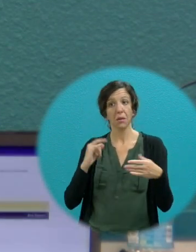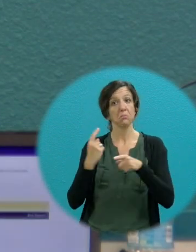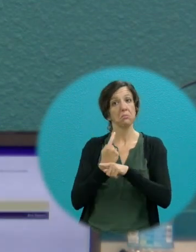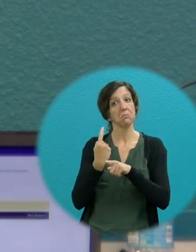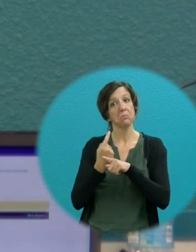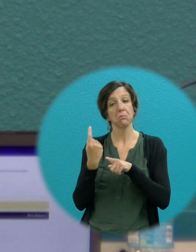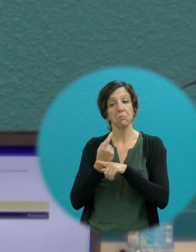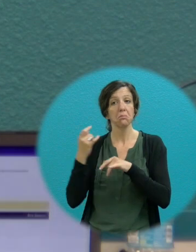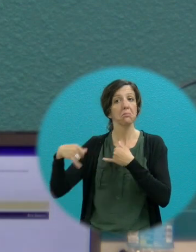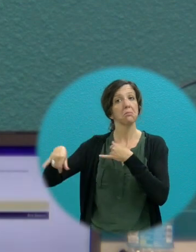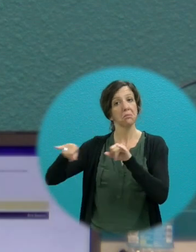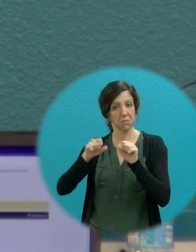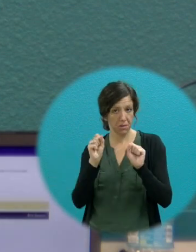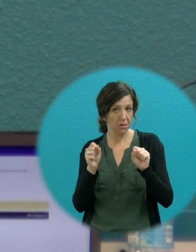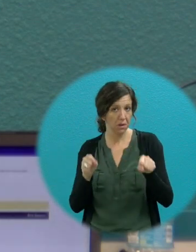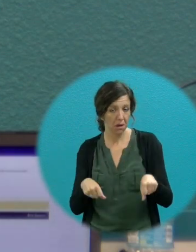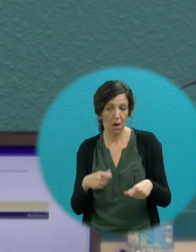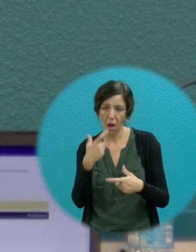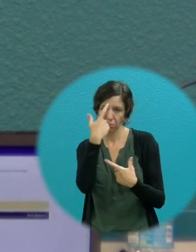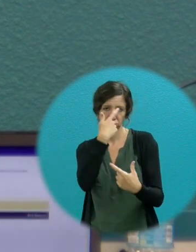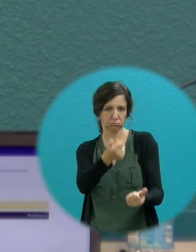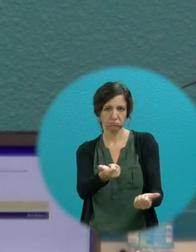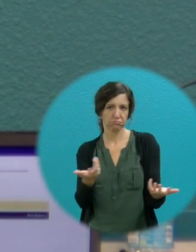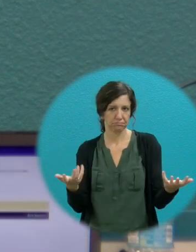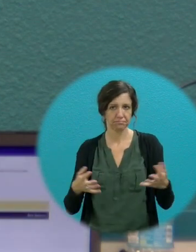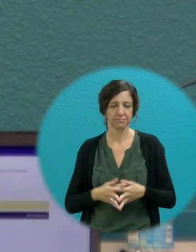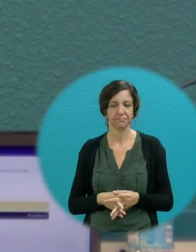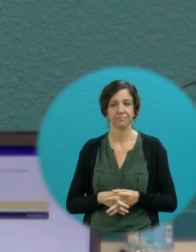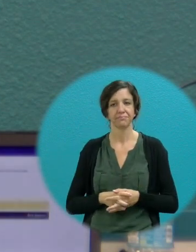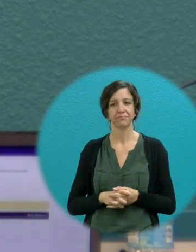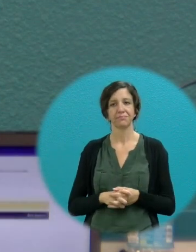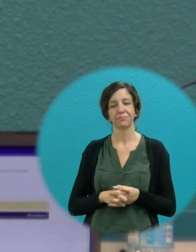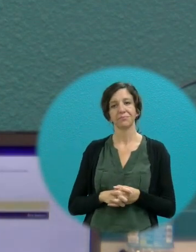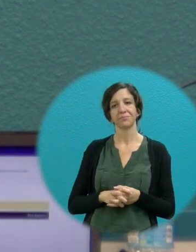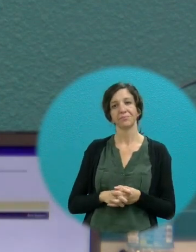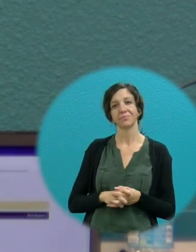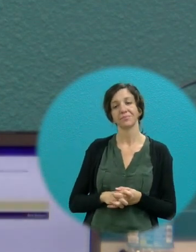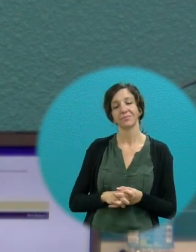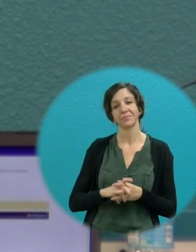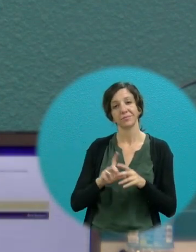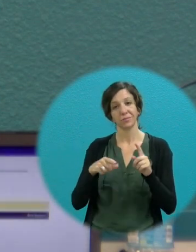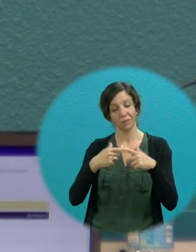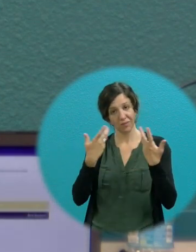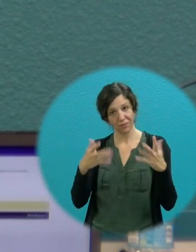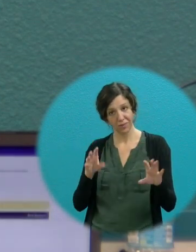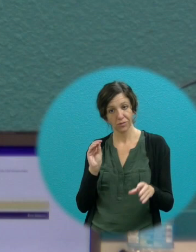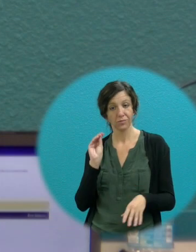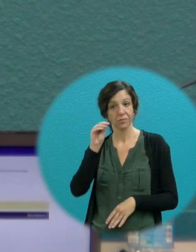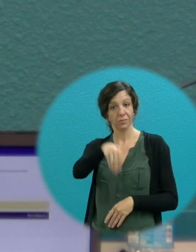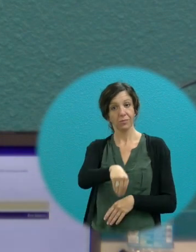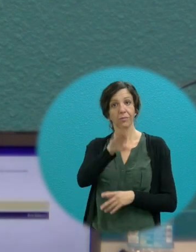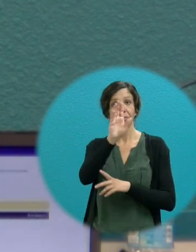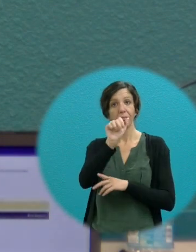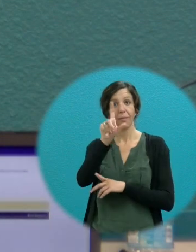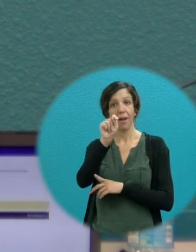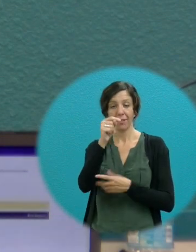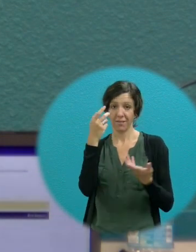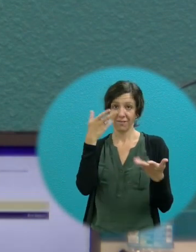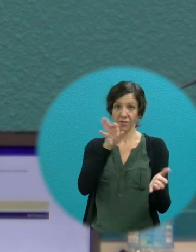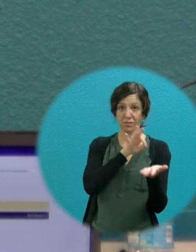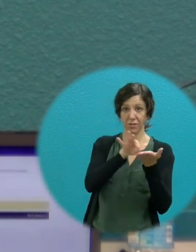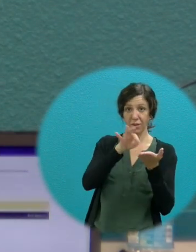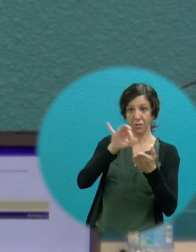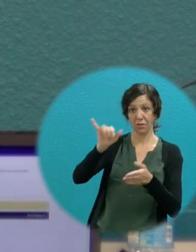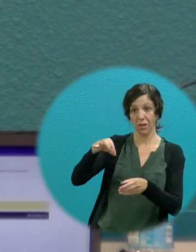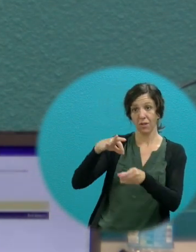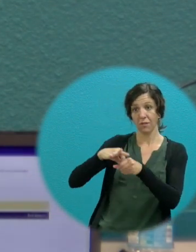that, however they would normally mark that or not normally mark that, that's up to them. But once their ballot is cast,